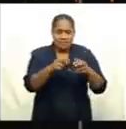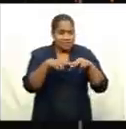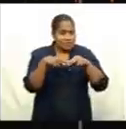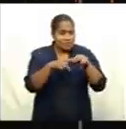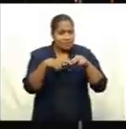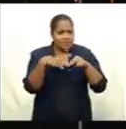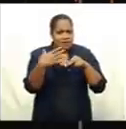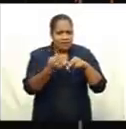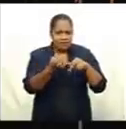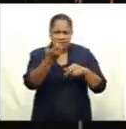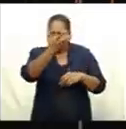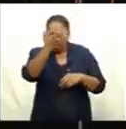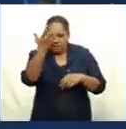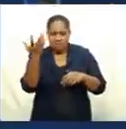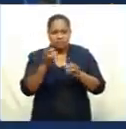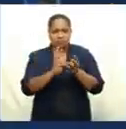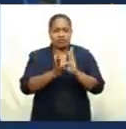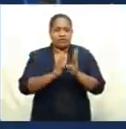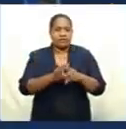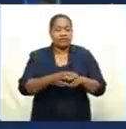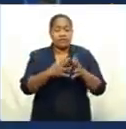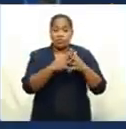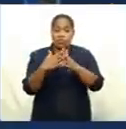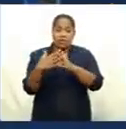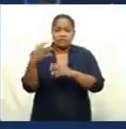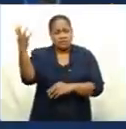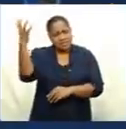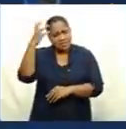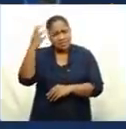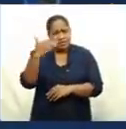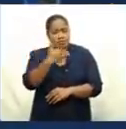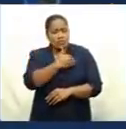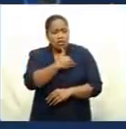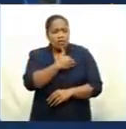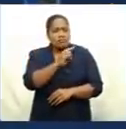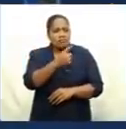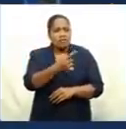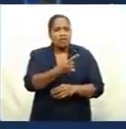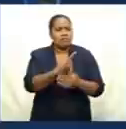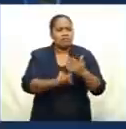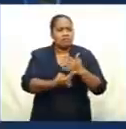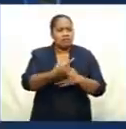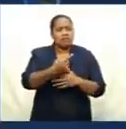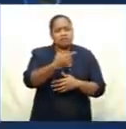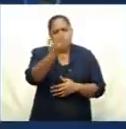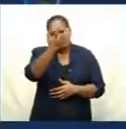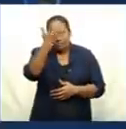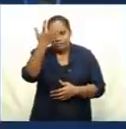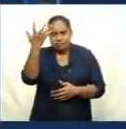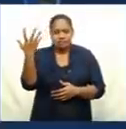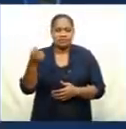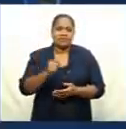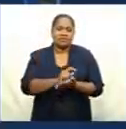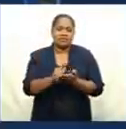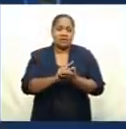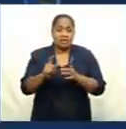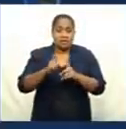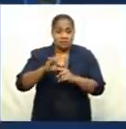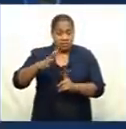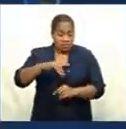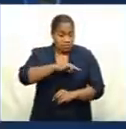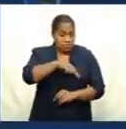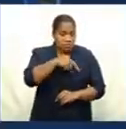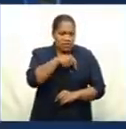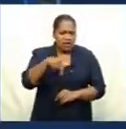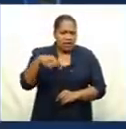experienced partially cloudy weather. In the west, it was sunny in the morning, but clouds took over the skies later. Eastwards from Pacific Harbour to Suva,